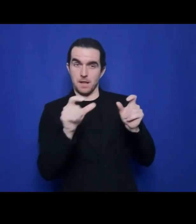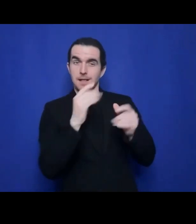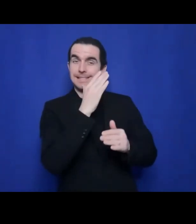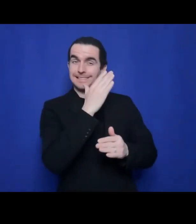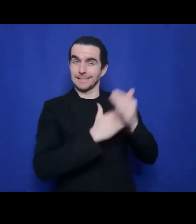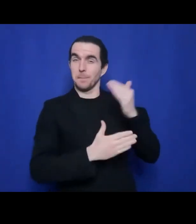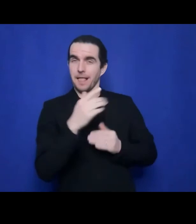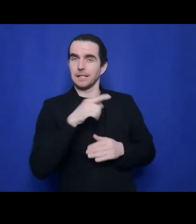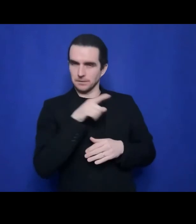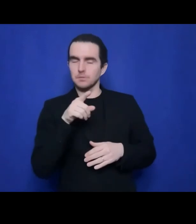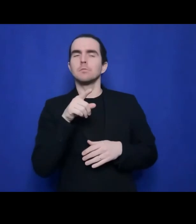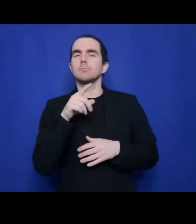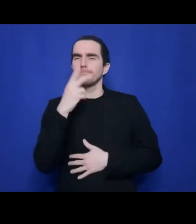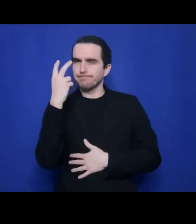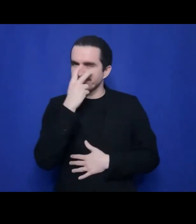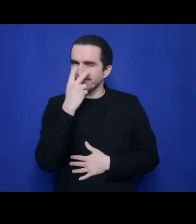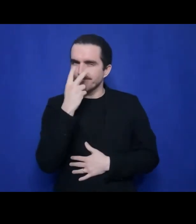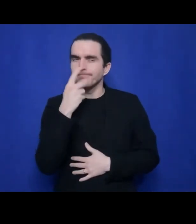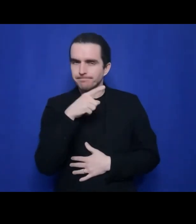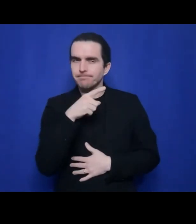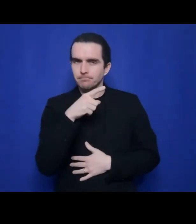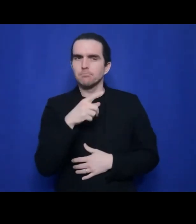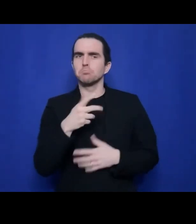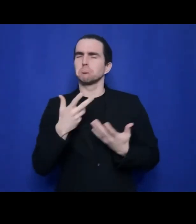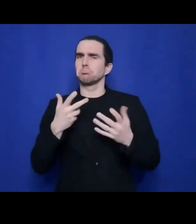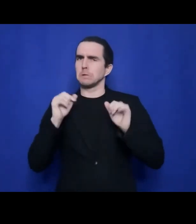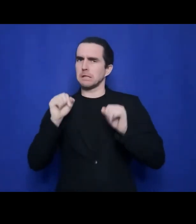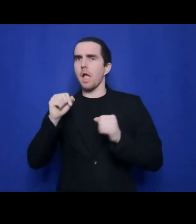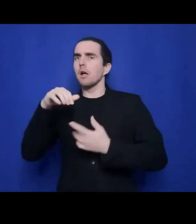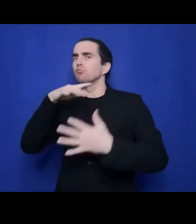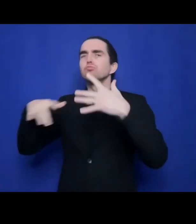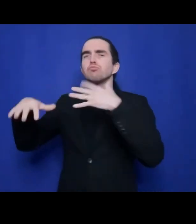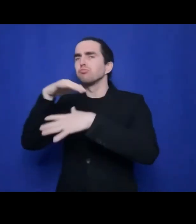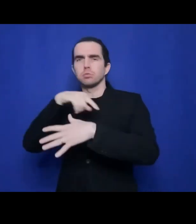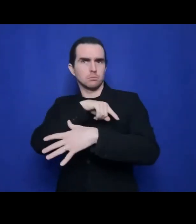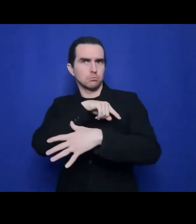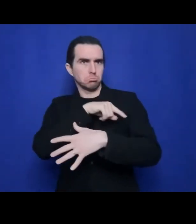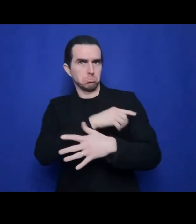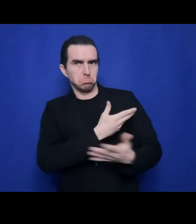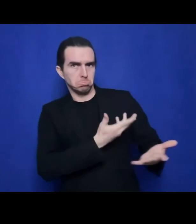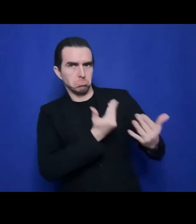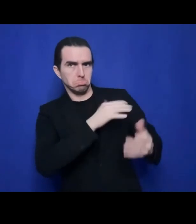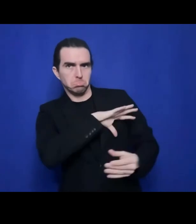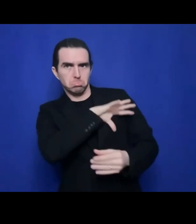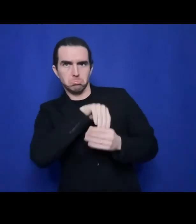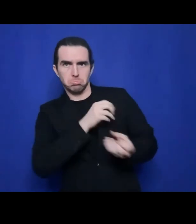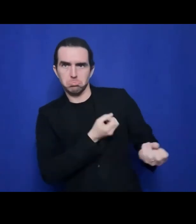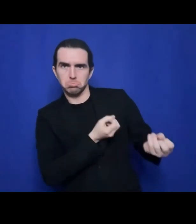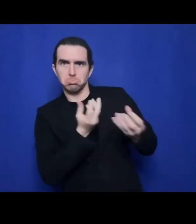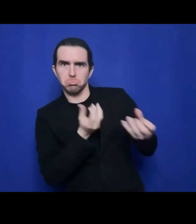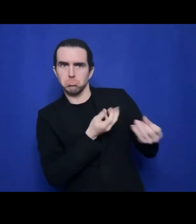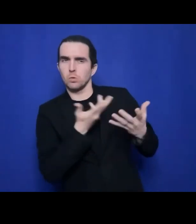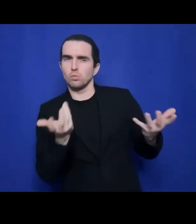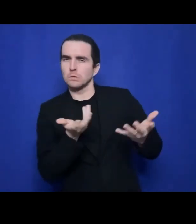could share about and research can you on tell us more visually about impaired people people, with please? disability, with visual disabilities? Thank you